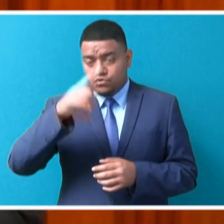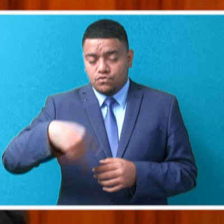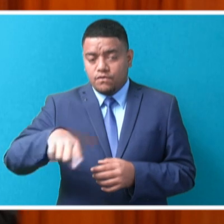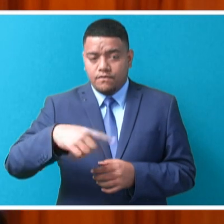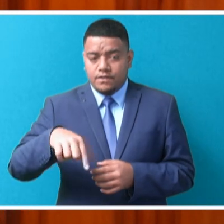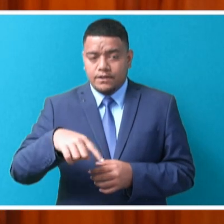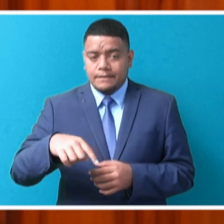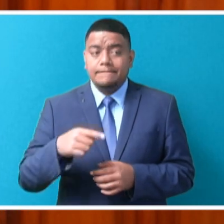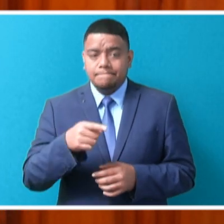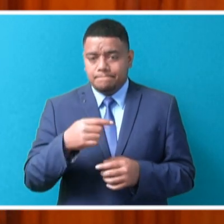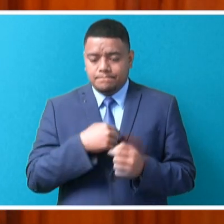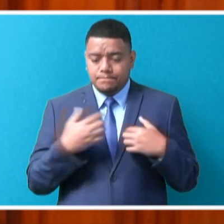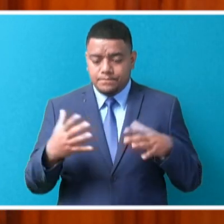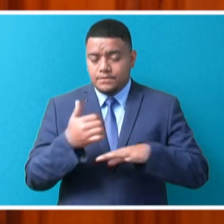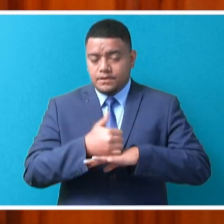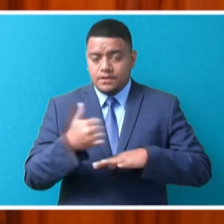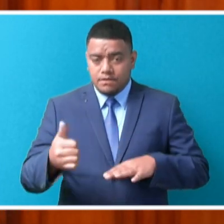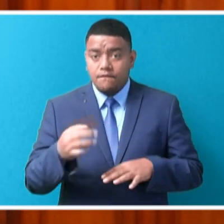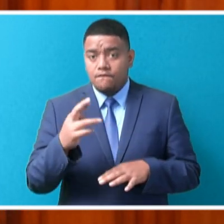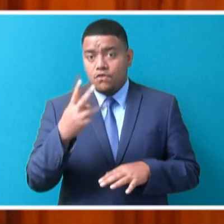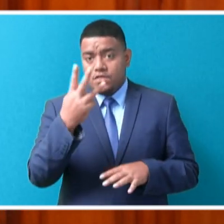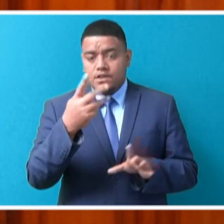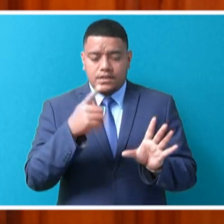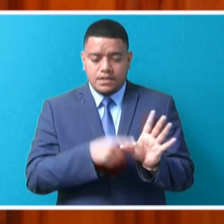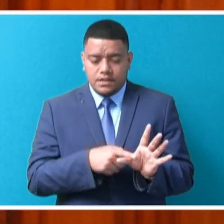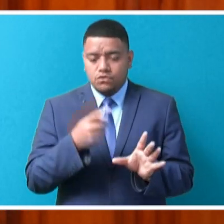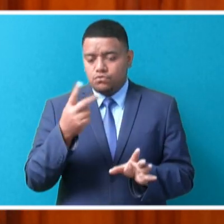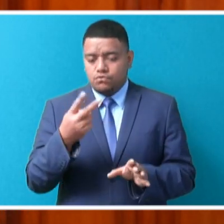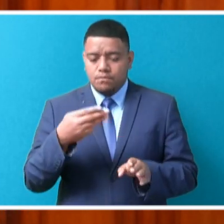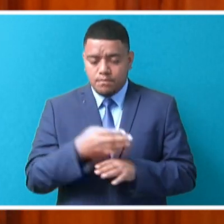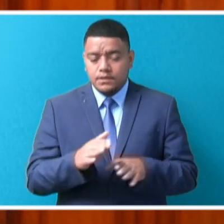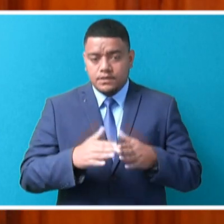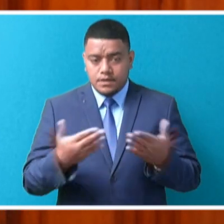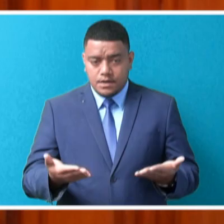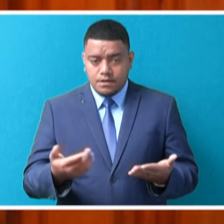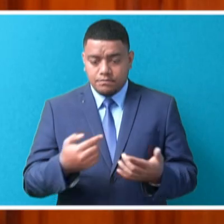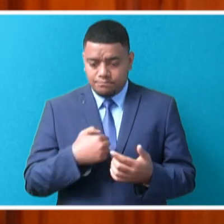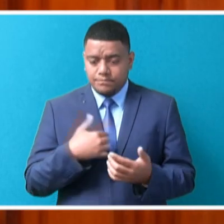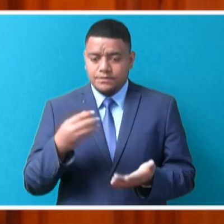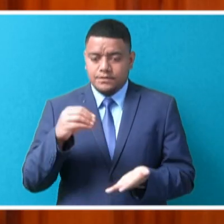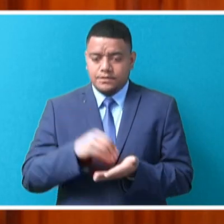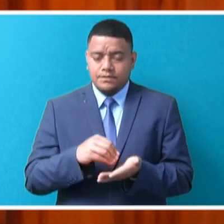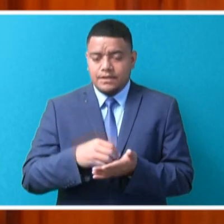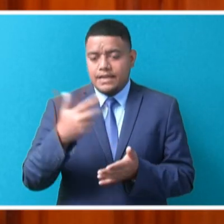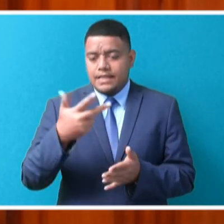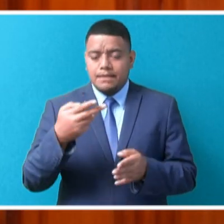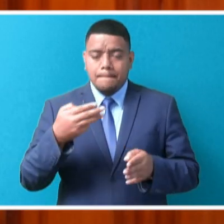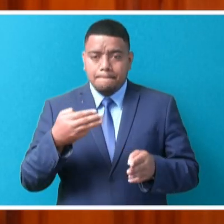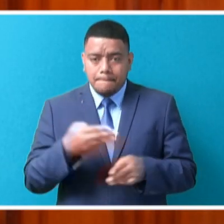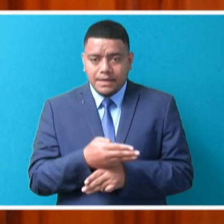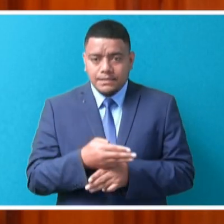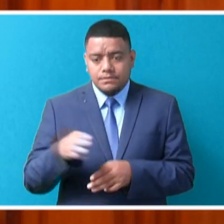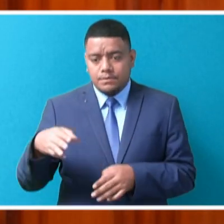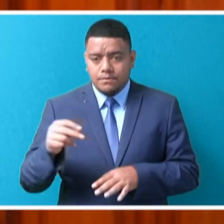Speaker, the coalition government has been running for 3 years and 2 months now. I had served for 18 months as a Member of Parliament and